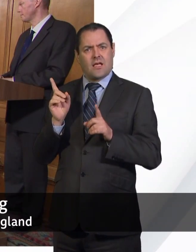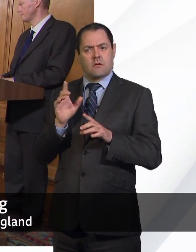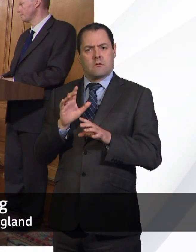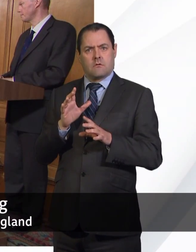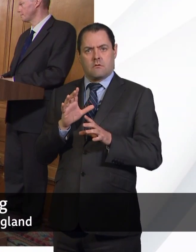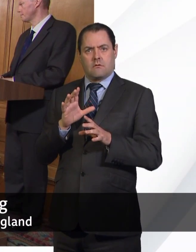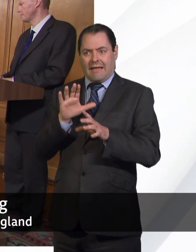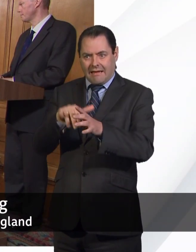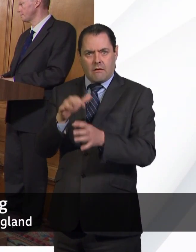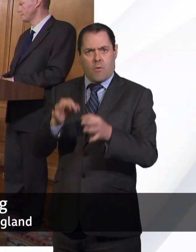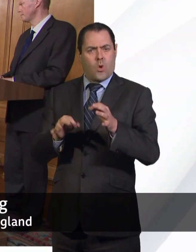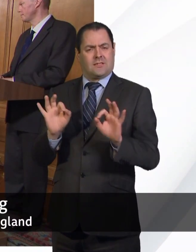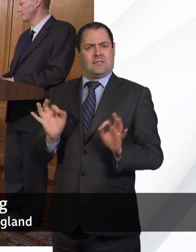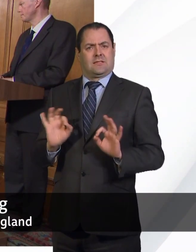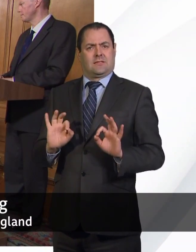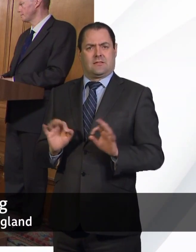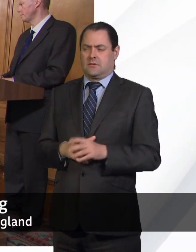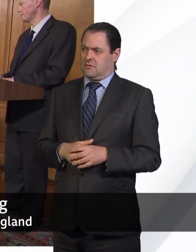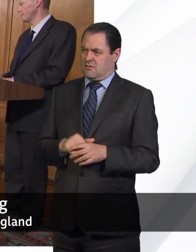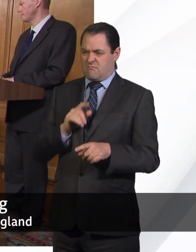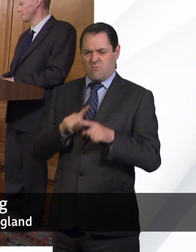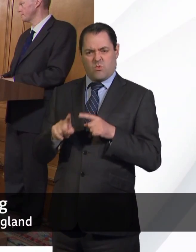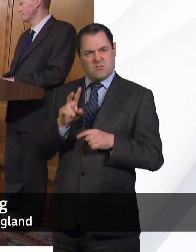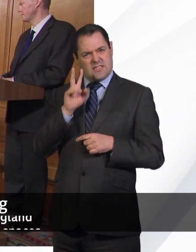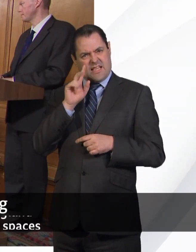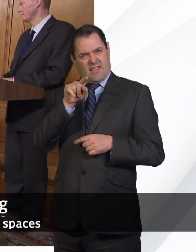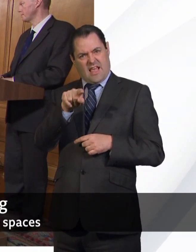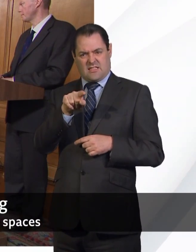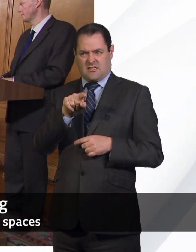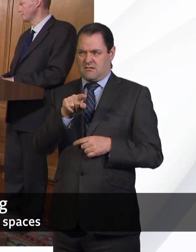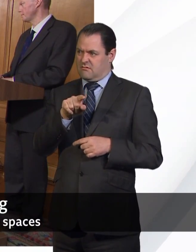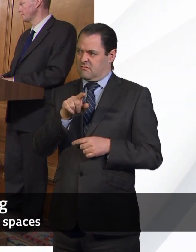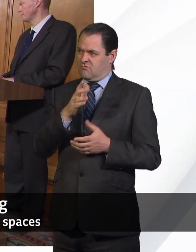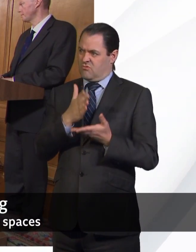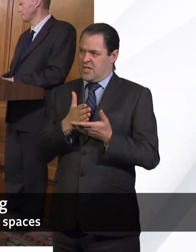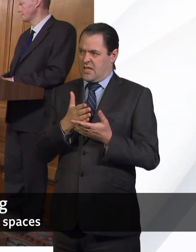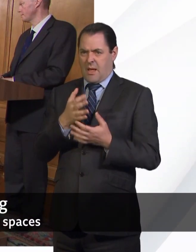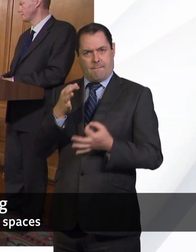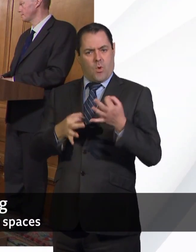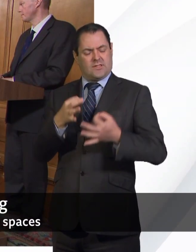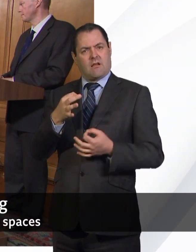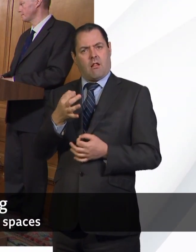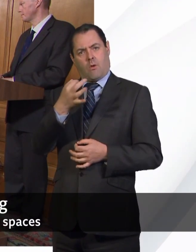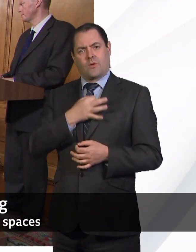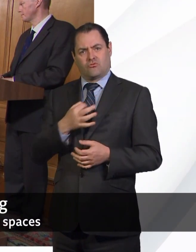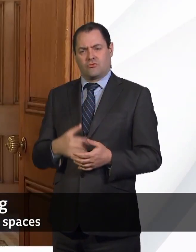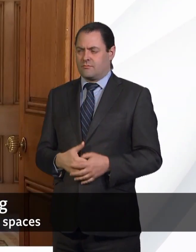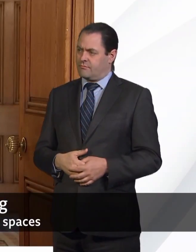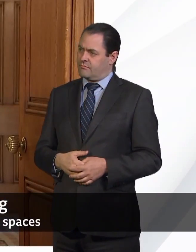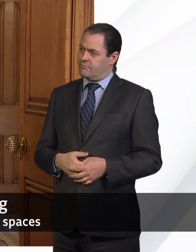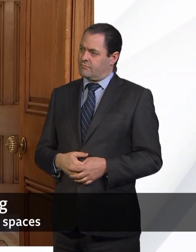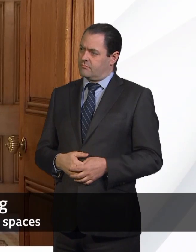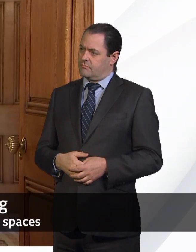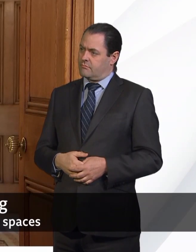not get dragged into what I think most people will recognise is fundamentally a political